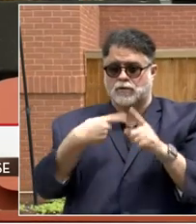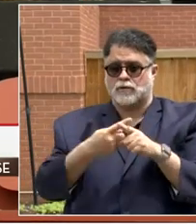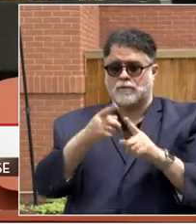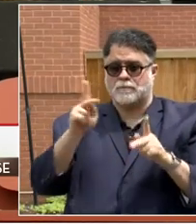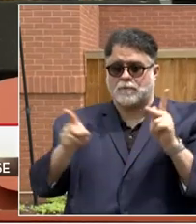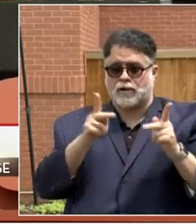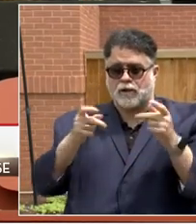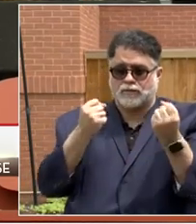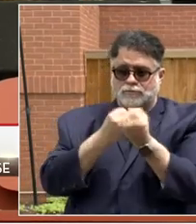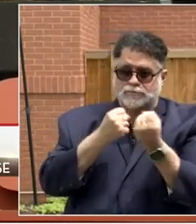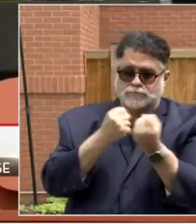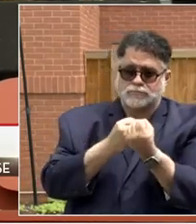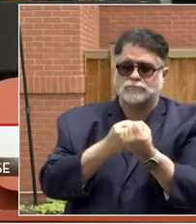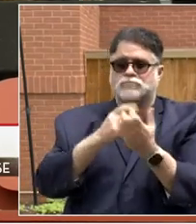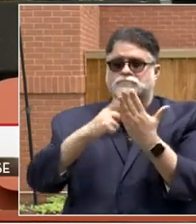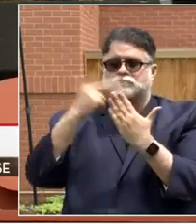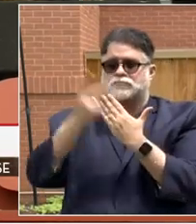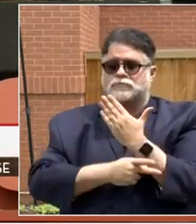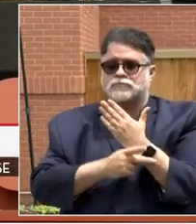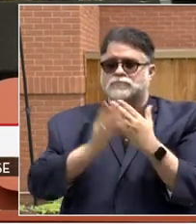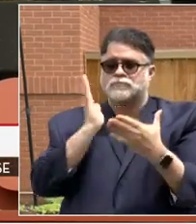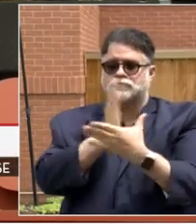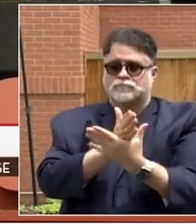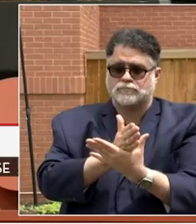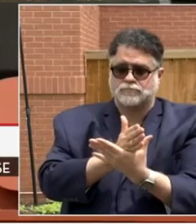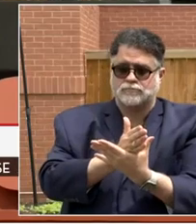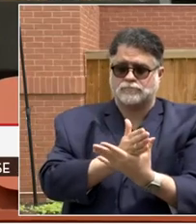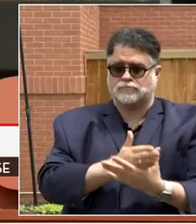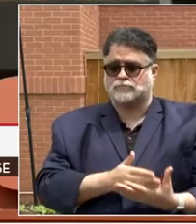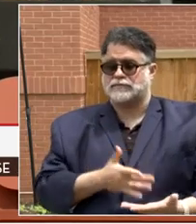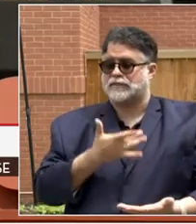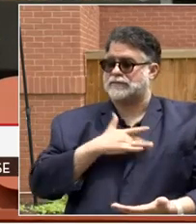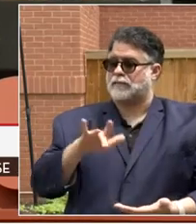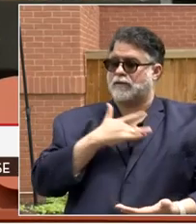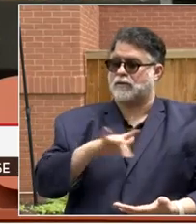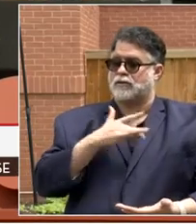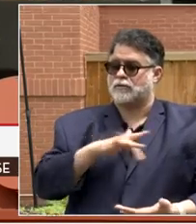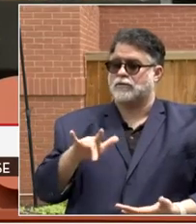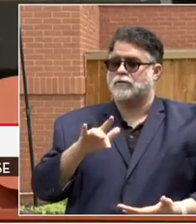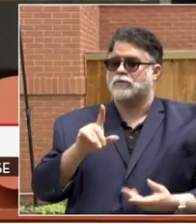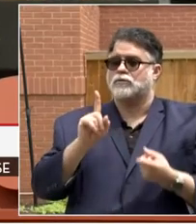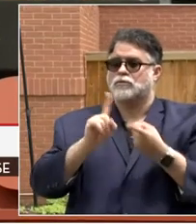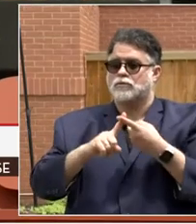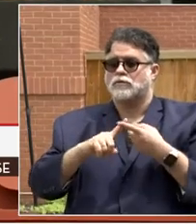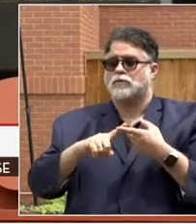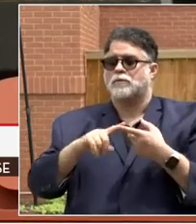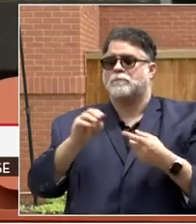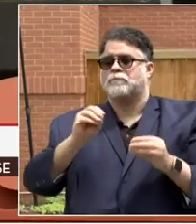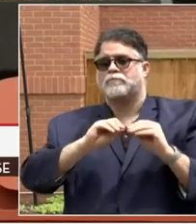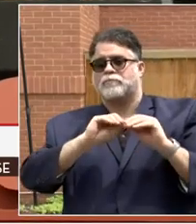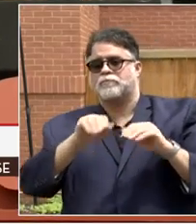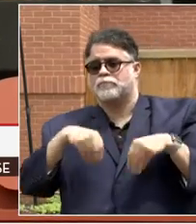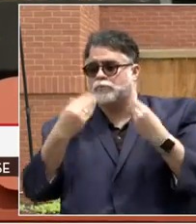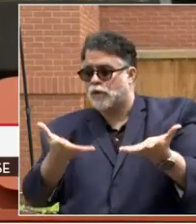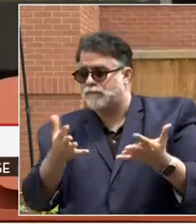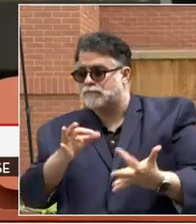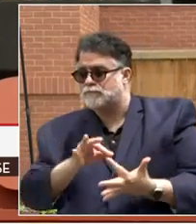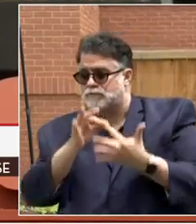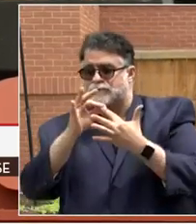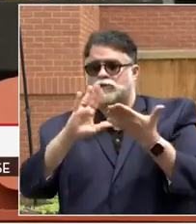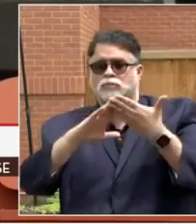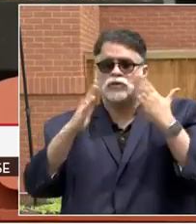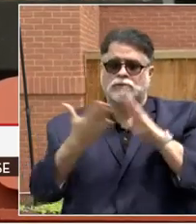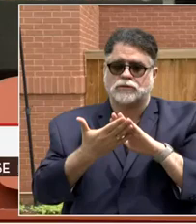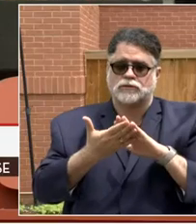programs, have the sensitivity to provide the services for that particular community? That's an